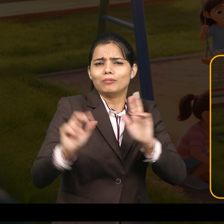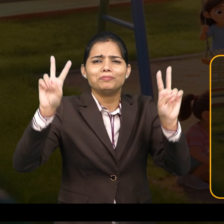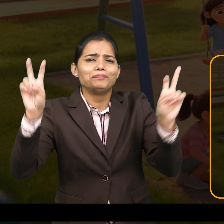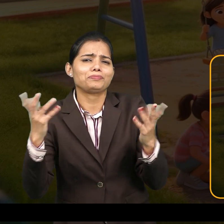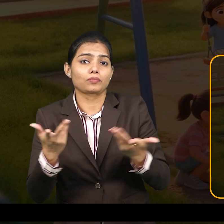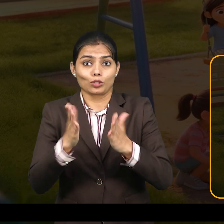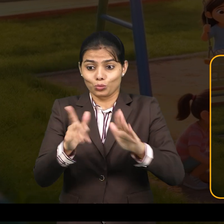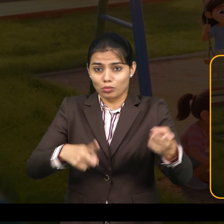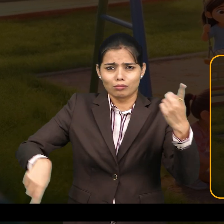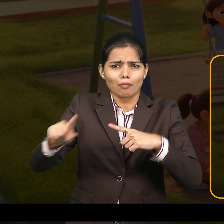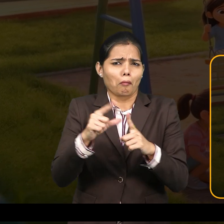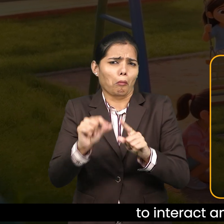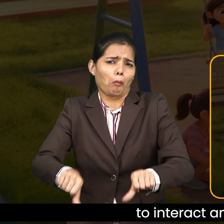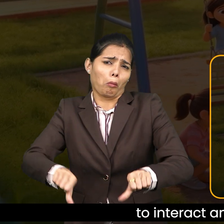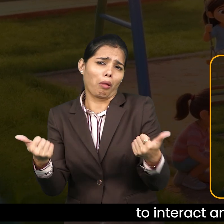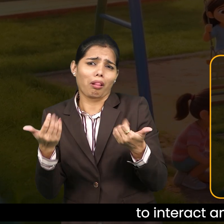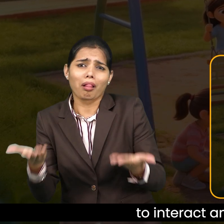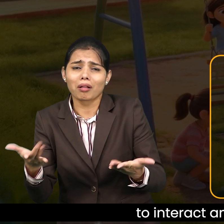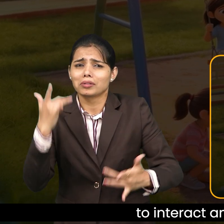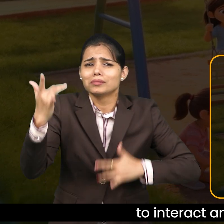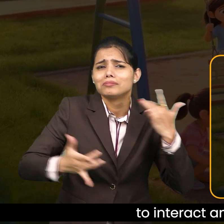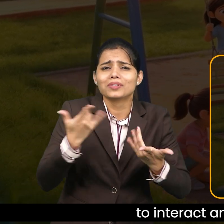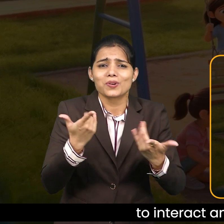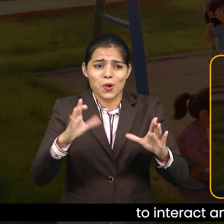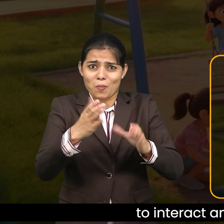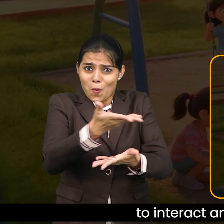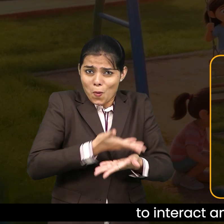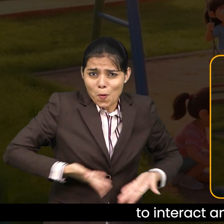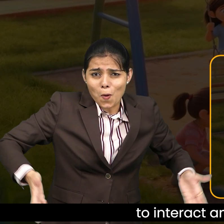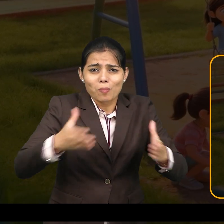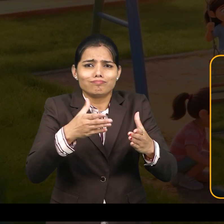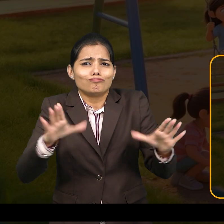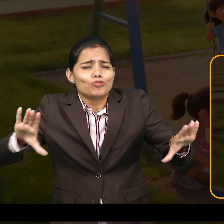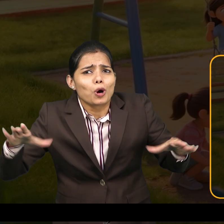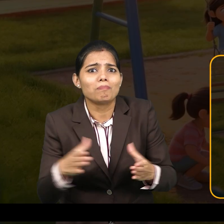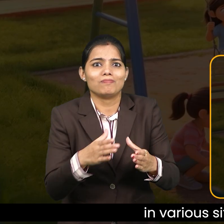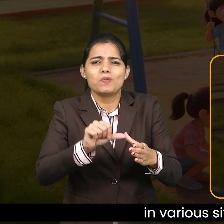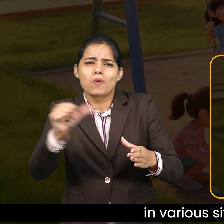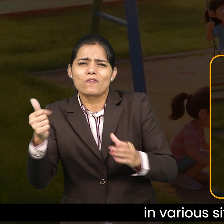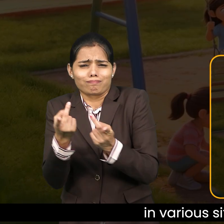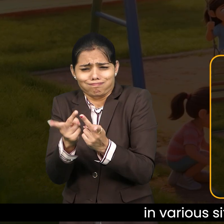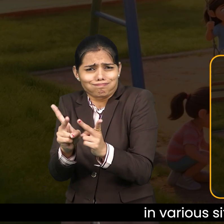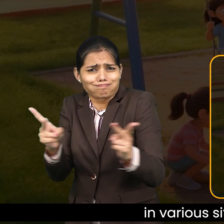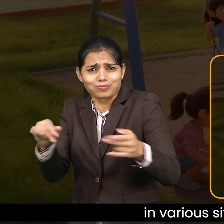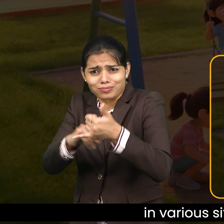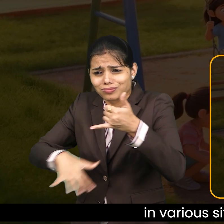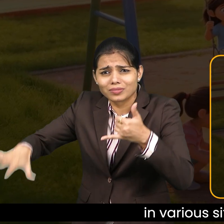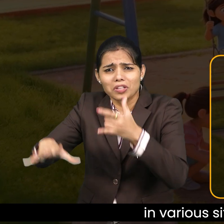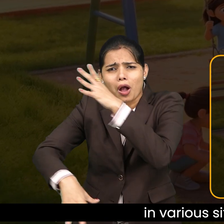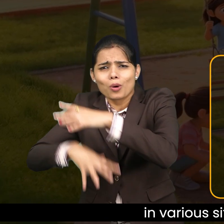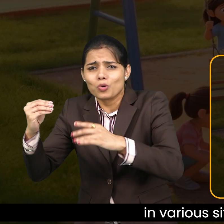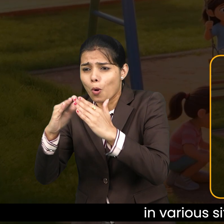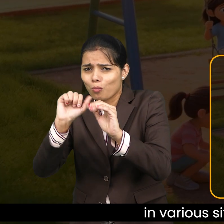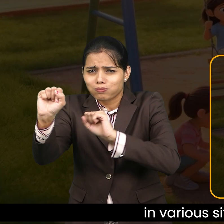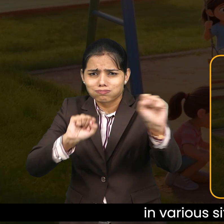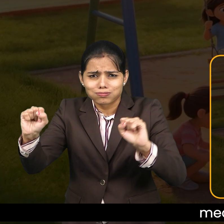skills, a child's ability to interact and communicate effectively with others in various situations